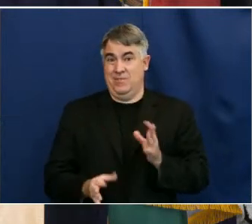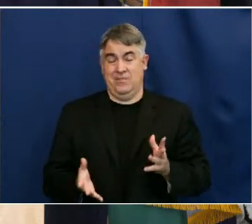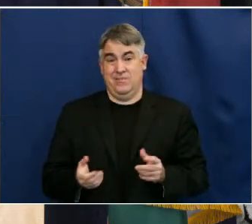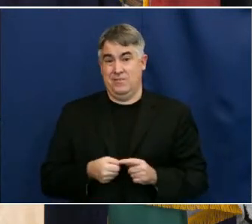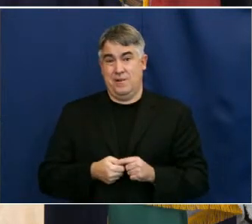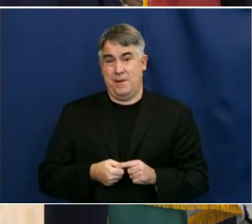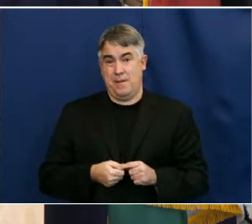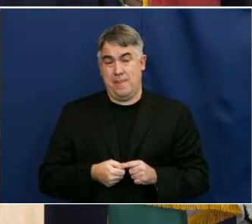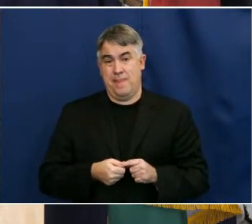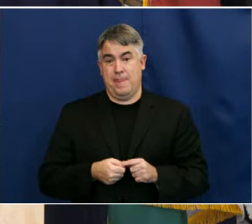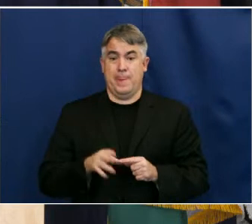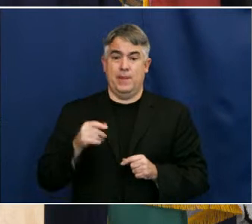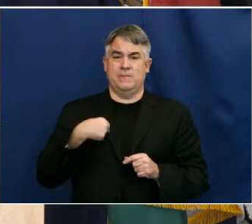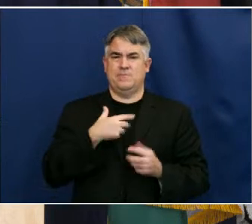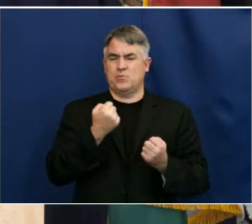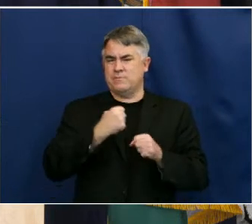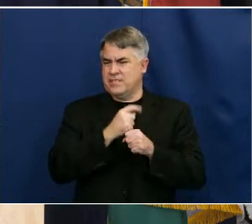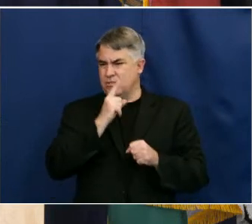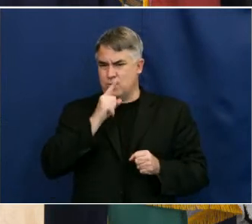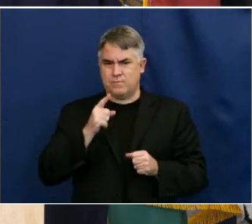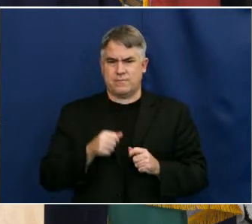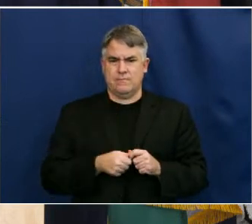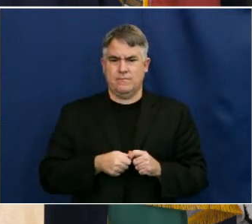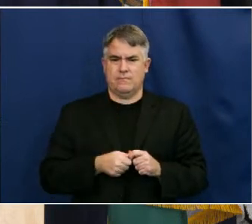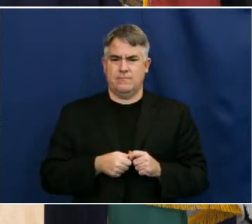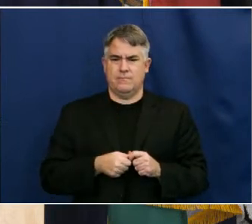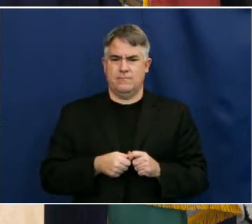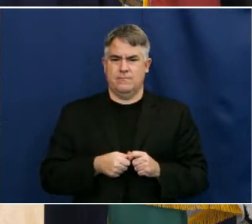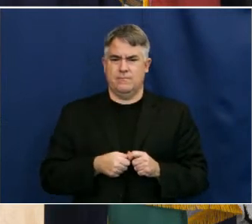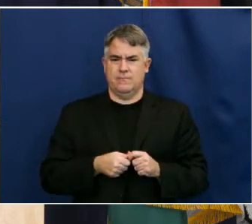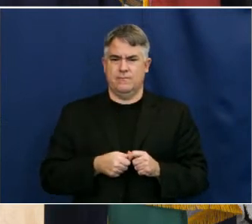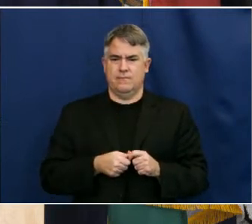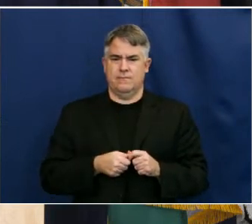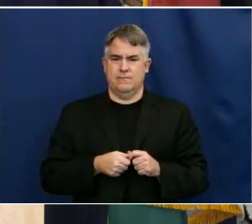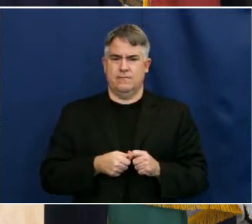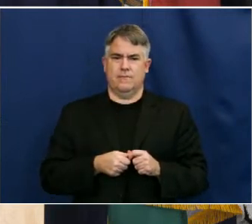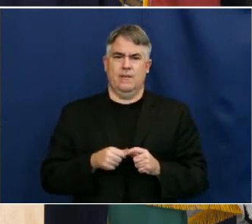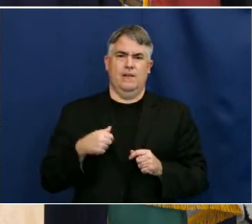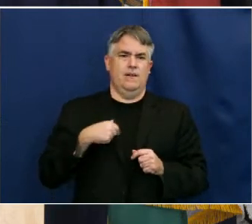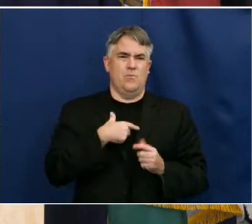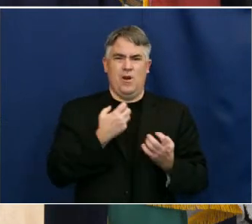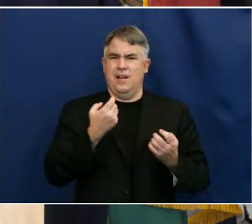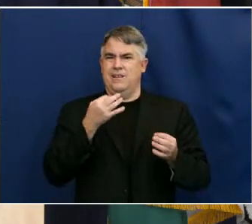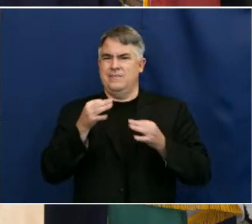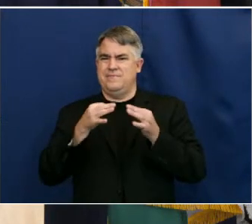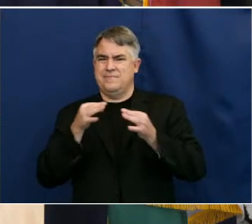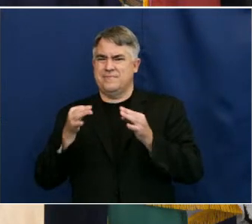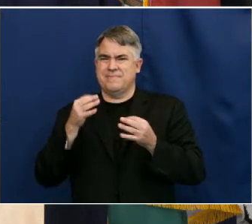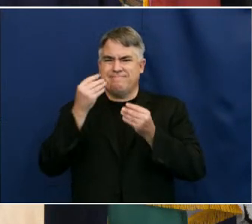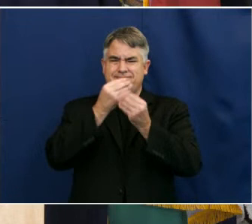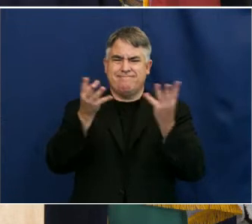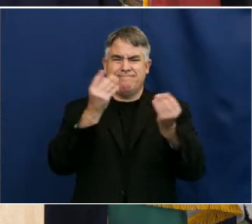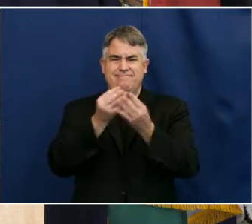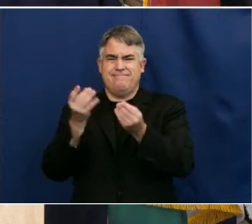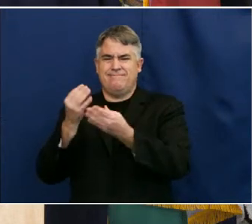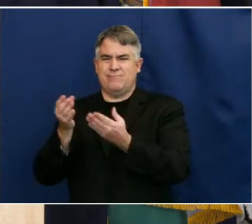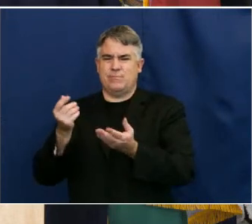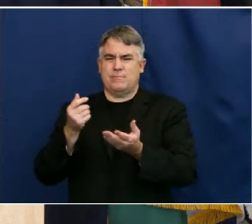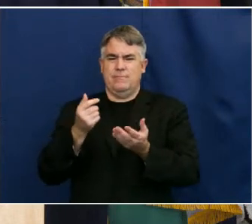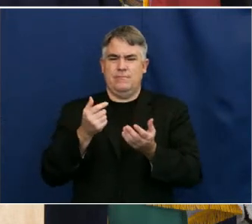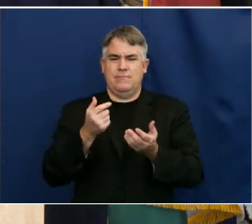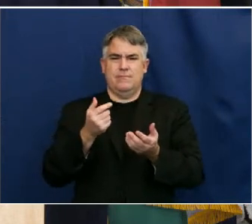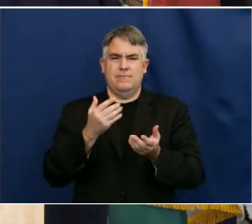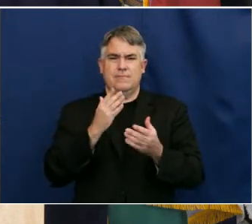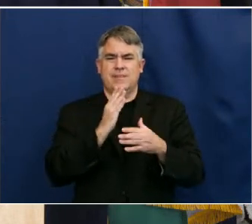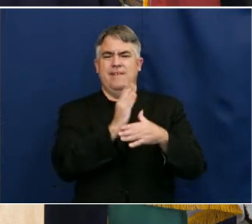that I circle back with all of you and want to give you this opportunity to give you an update on where we are with some of the interventions that we've implemented to ensure